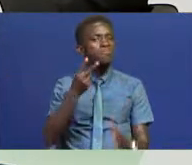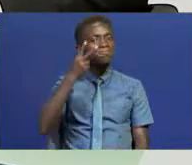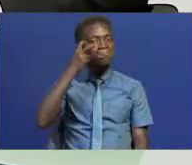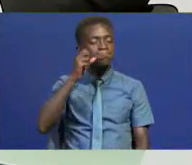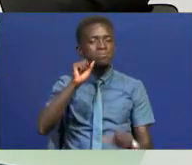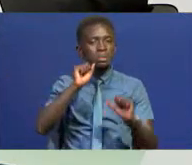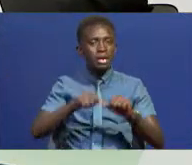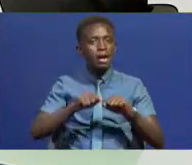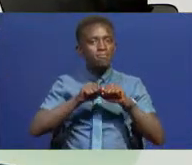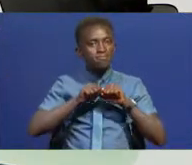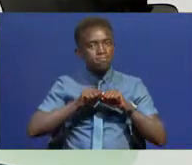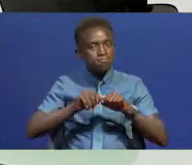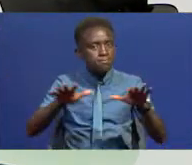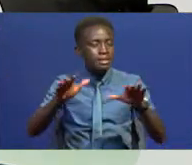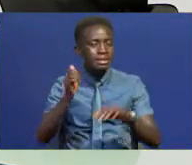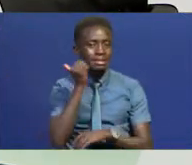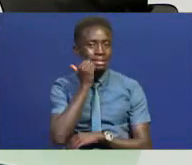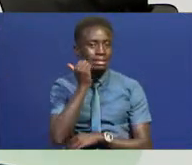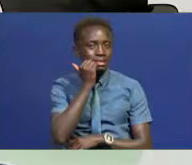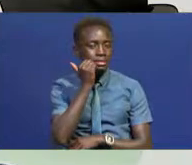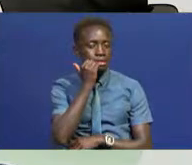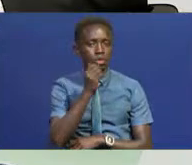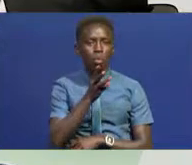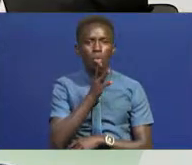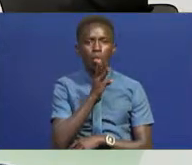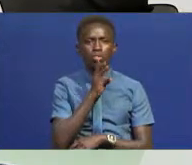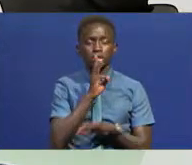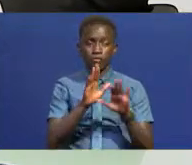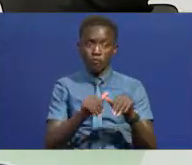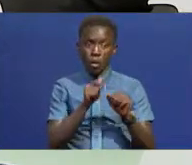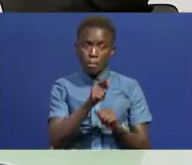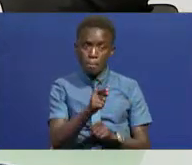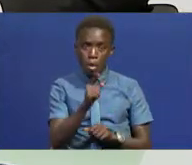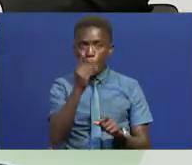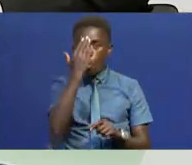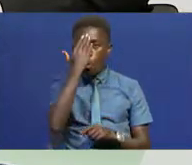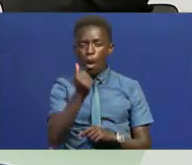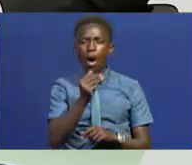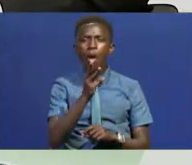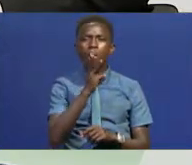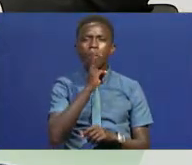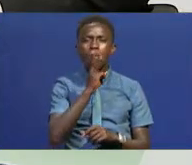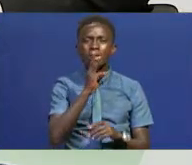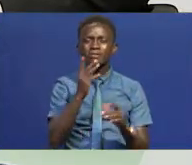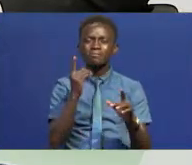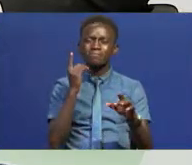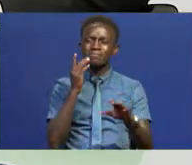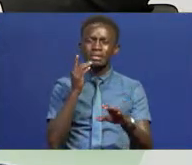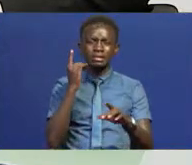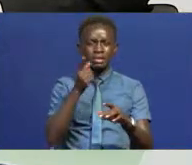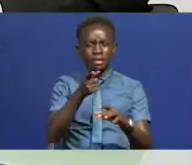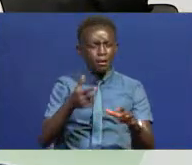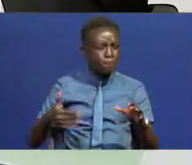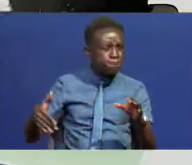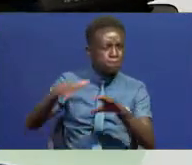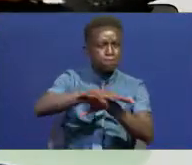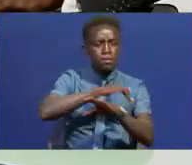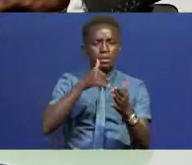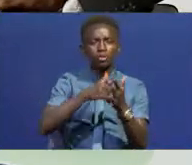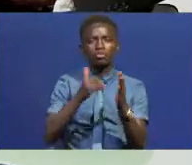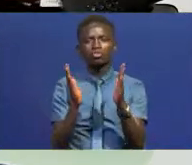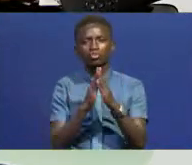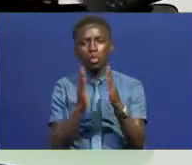over 100 pit latrines have been submerged. Most of the affected families have sought refuge in nearby schools. Achola